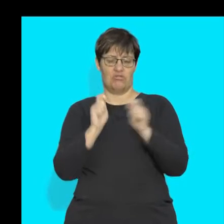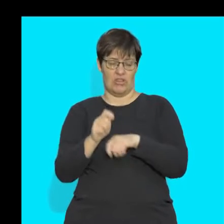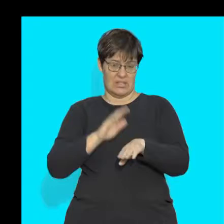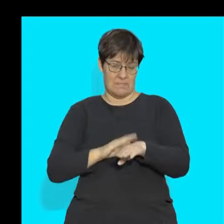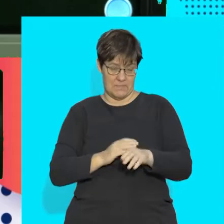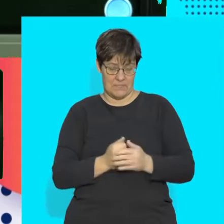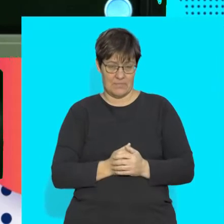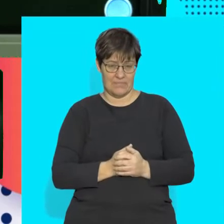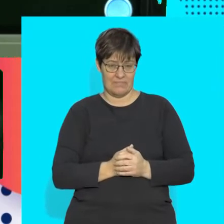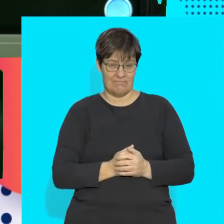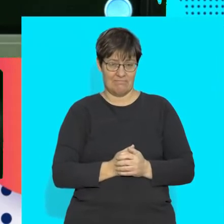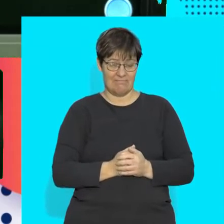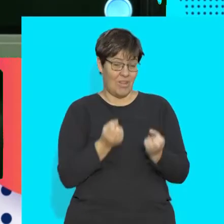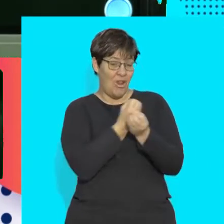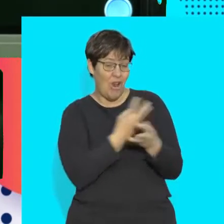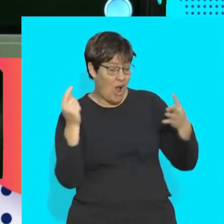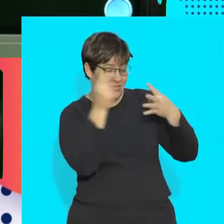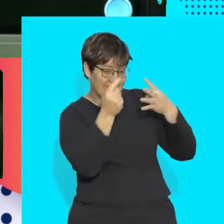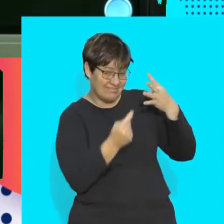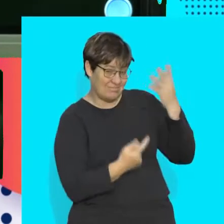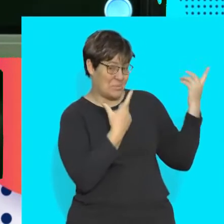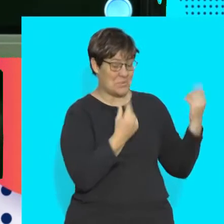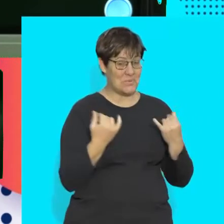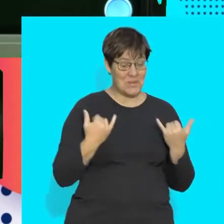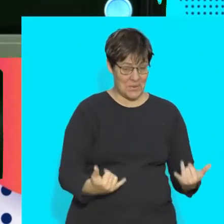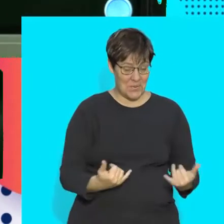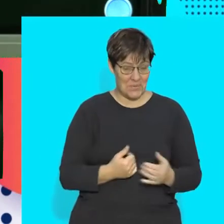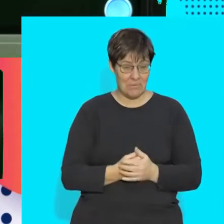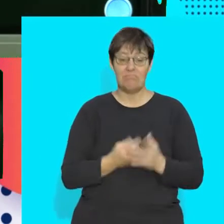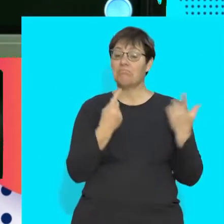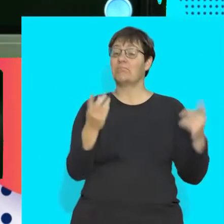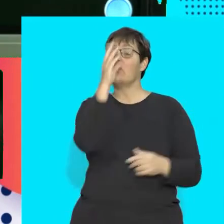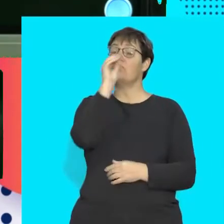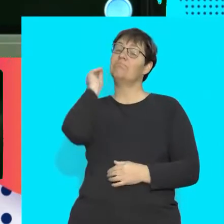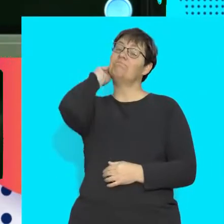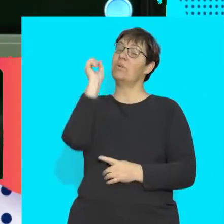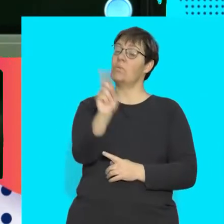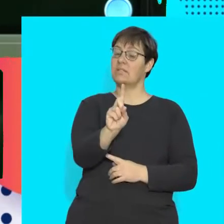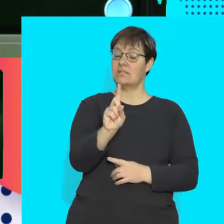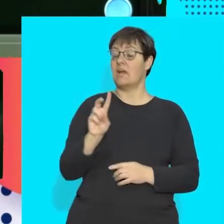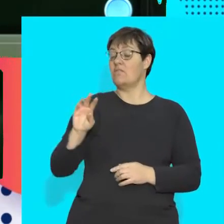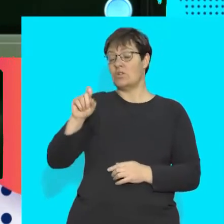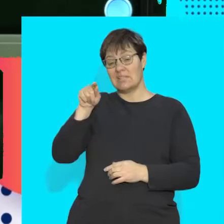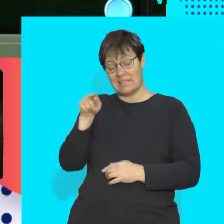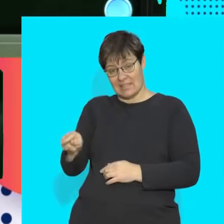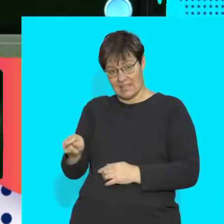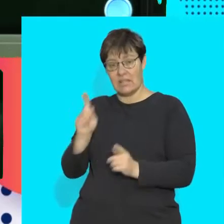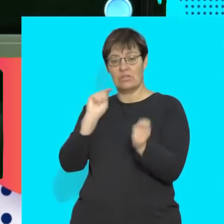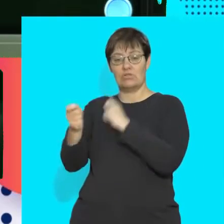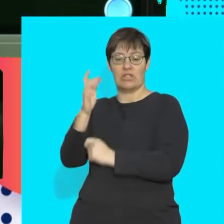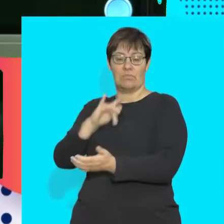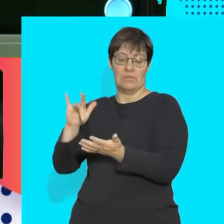So, lots of little bits and pieces that we've dealt with. The biggest thing to remember is that with velocity, it's change